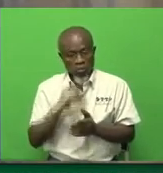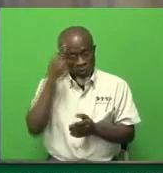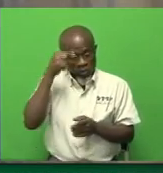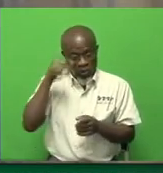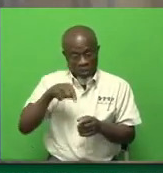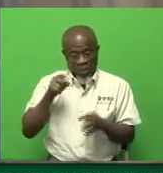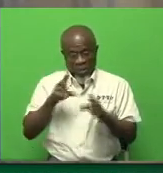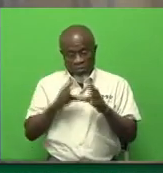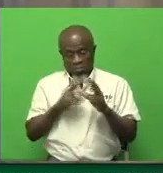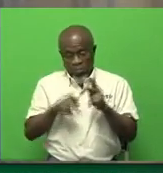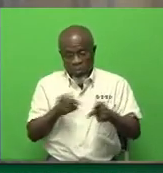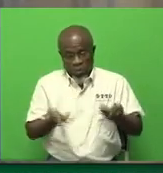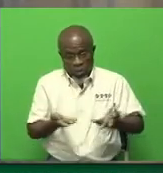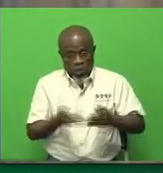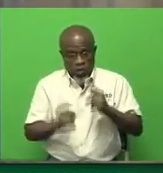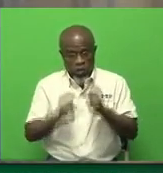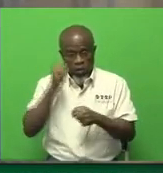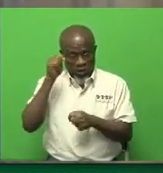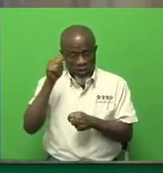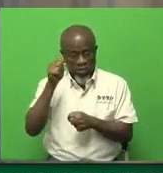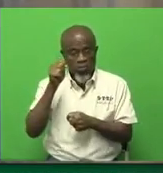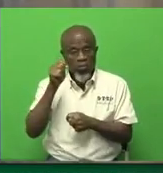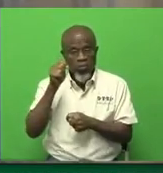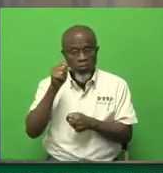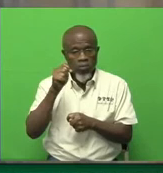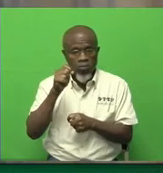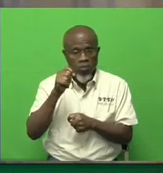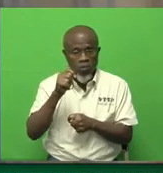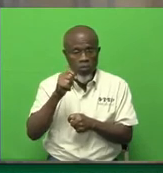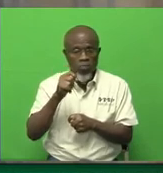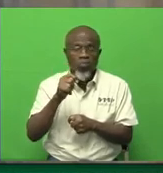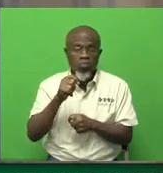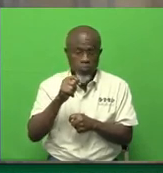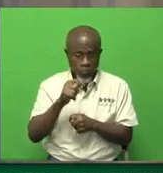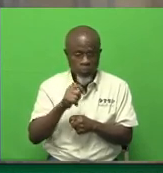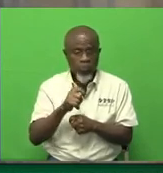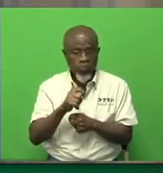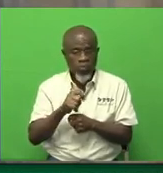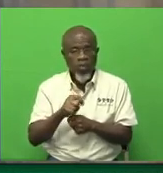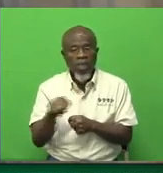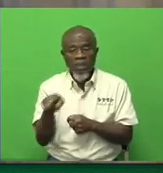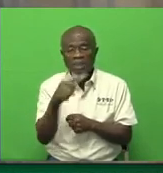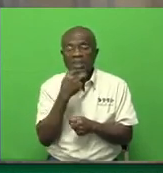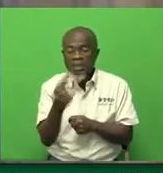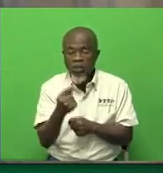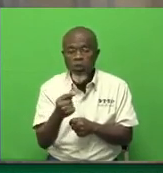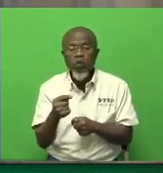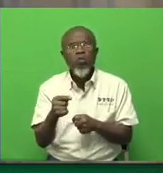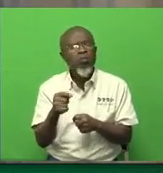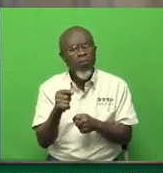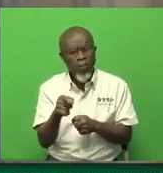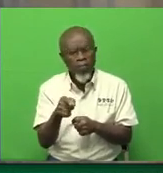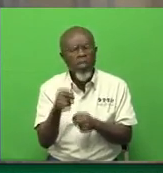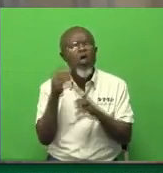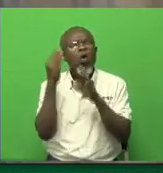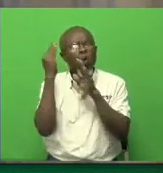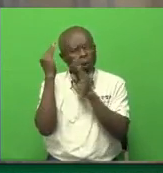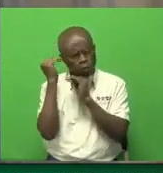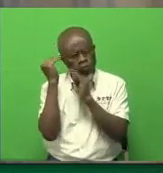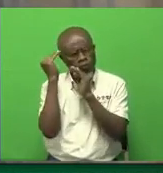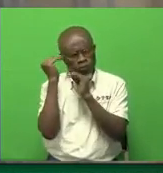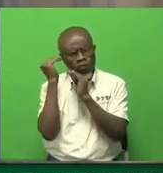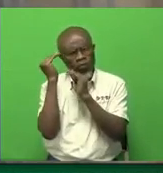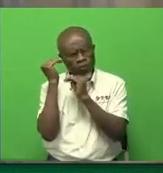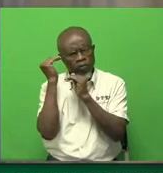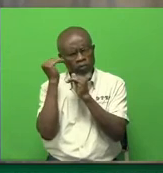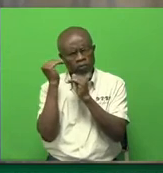land the salt of the earth citizens of Trinidad and Tobago I say take heart and have faith for as show as